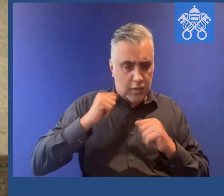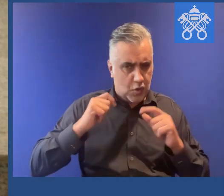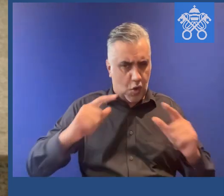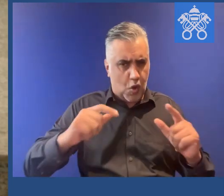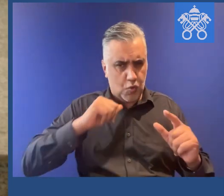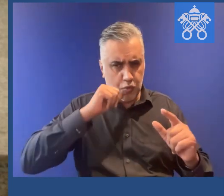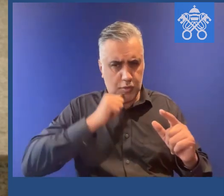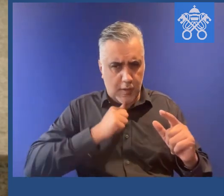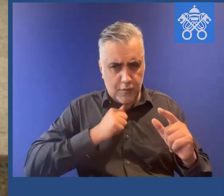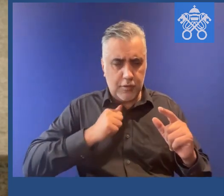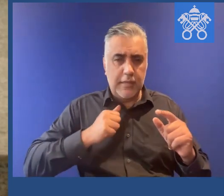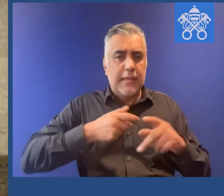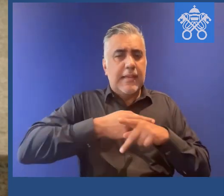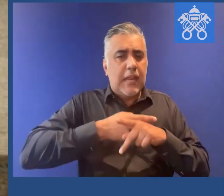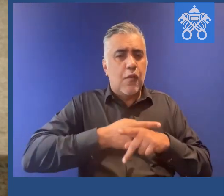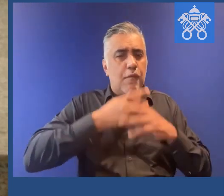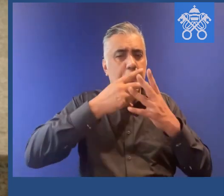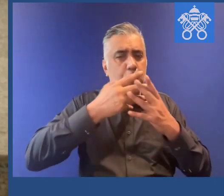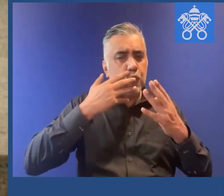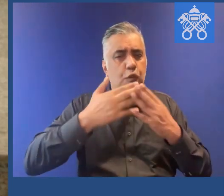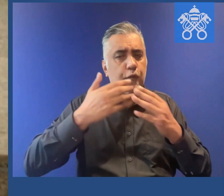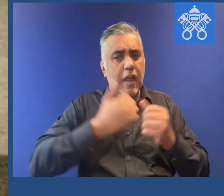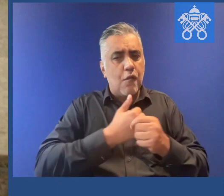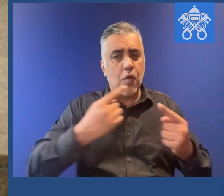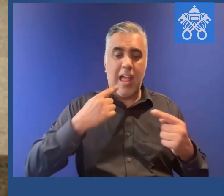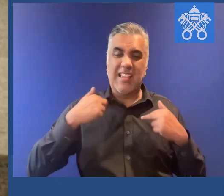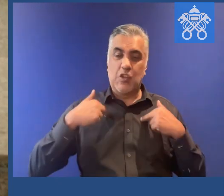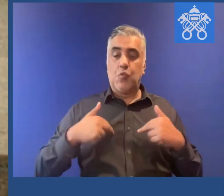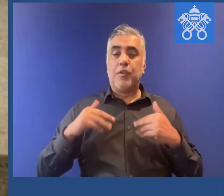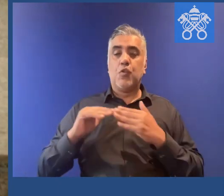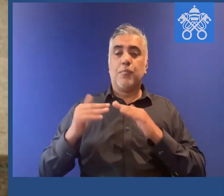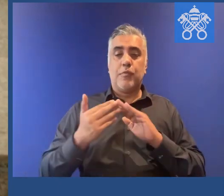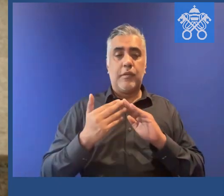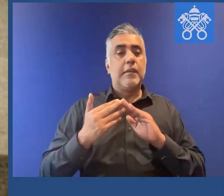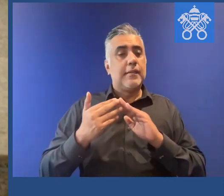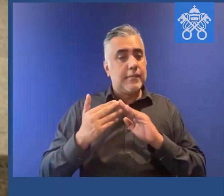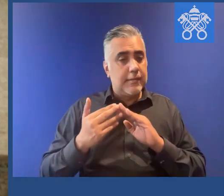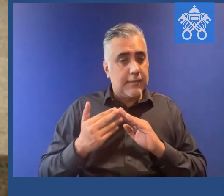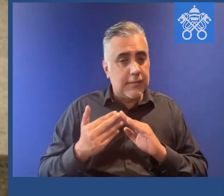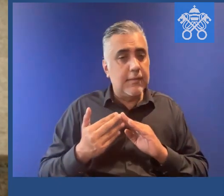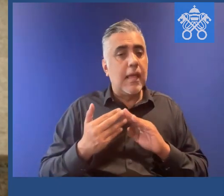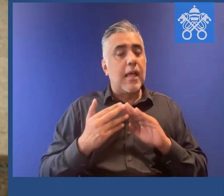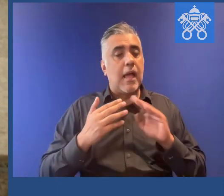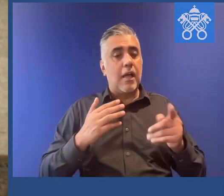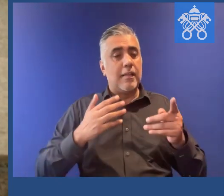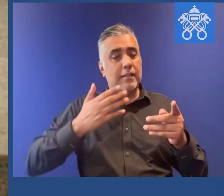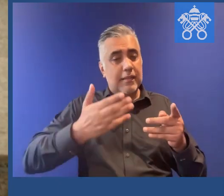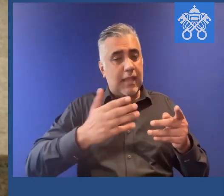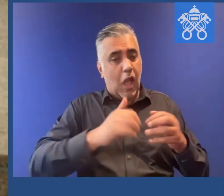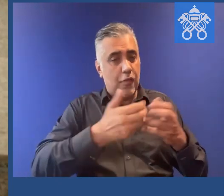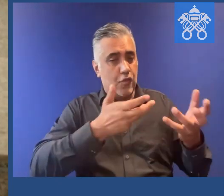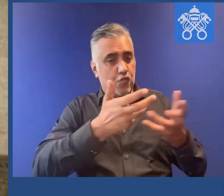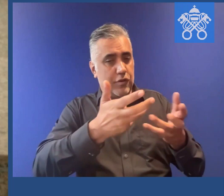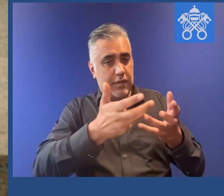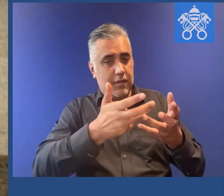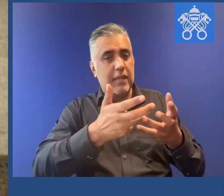suffer. Caring for prisoners is good for everyone as a human community, since the way in which these least ones are treated